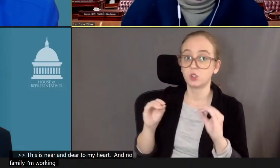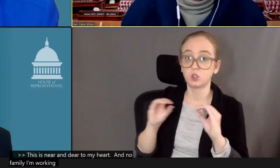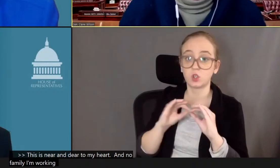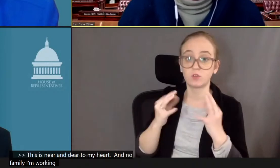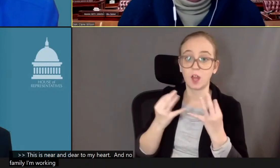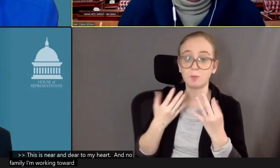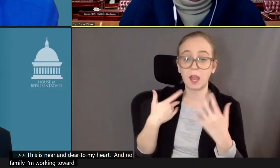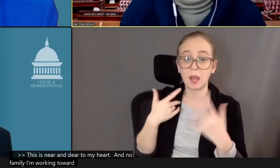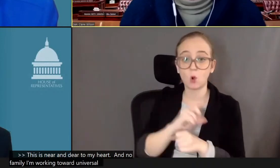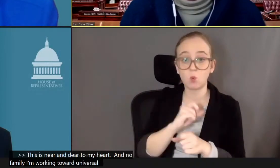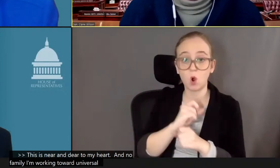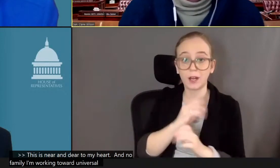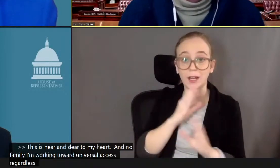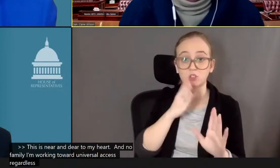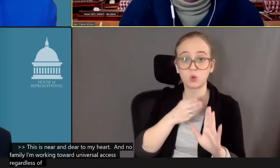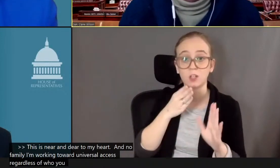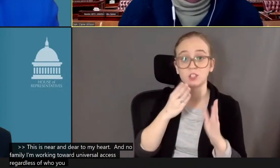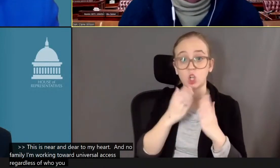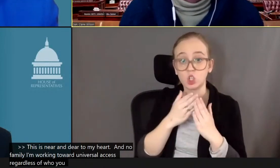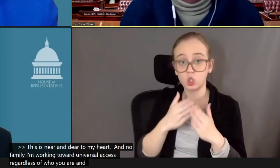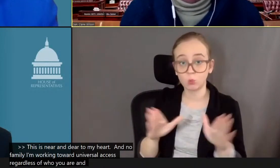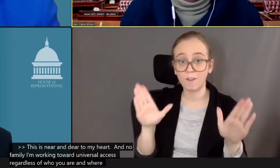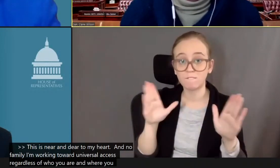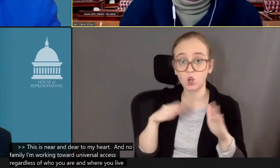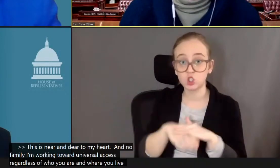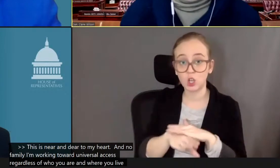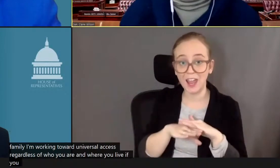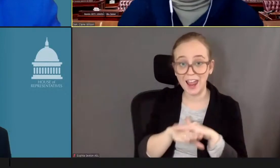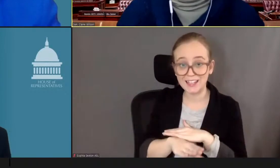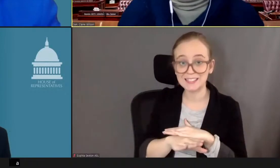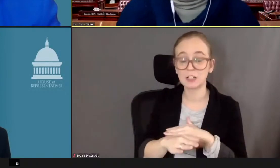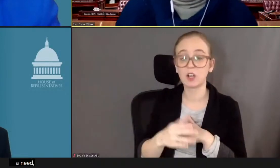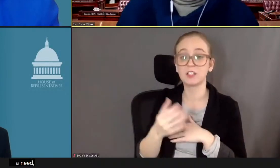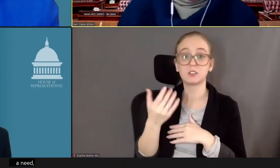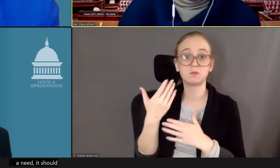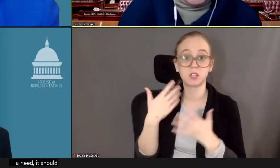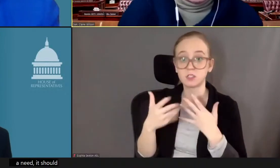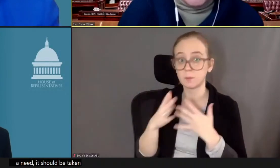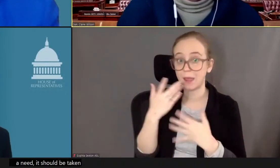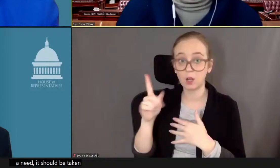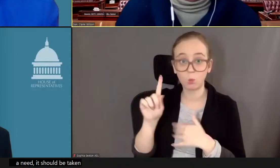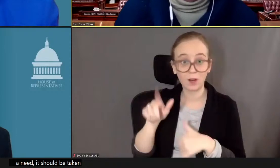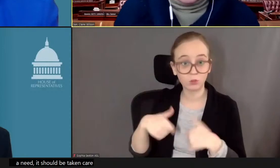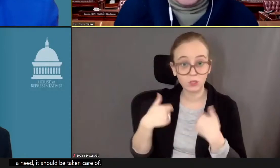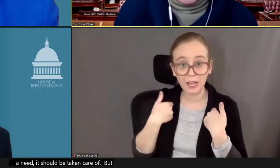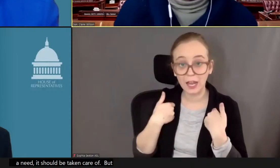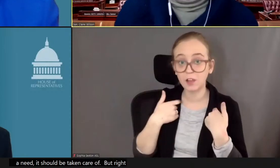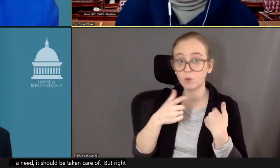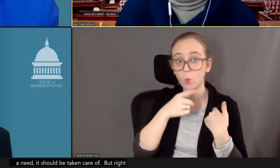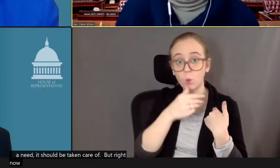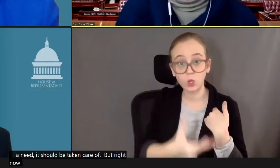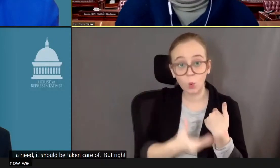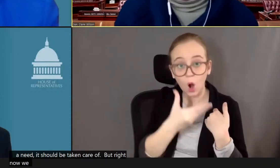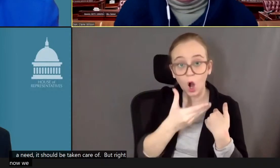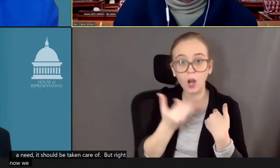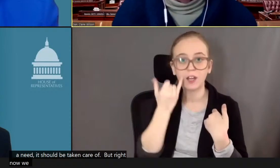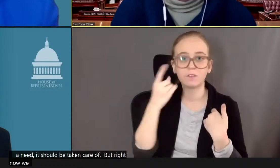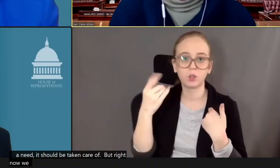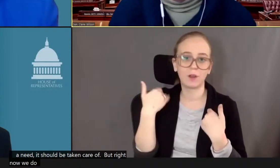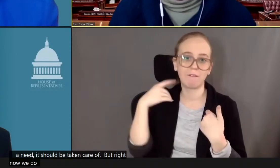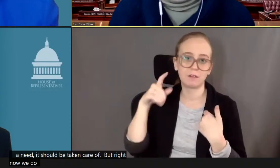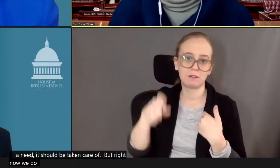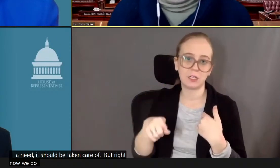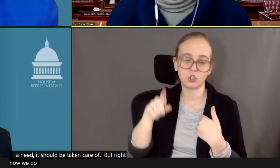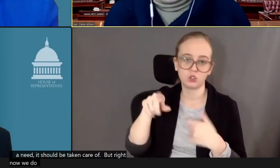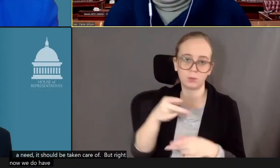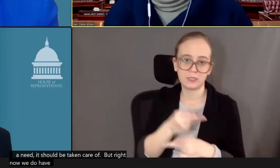access, regardless of who you are and where you live. If you have a need, it should be taken care of. But right now we do have both